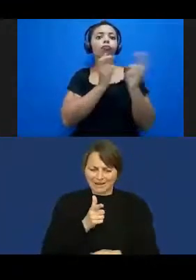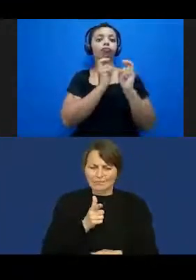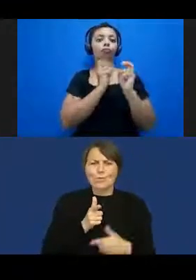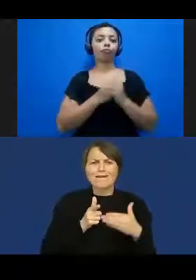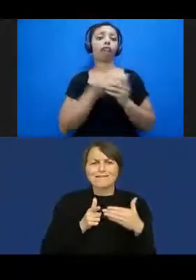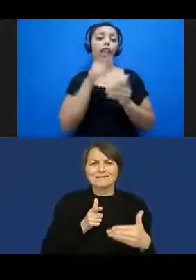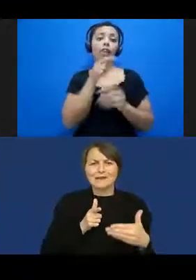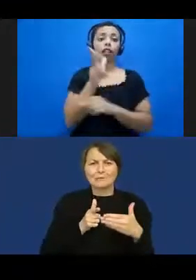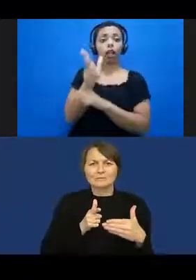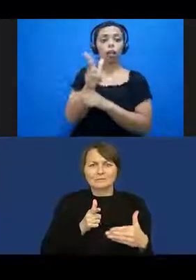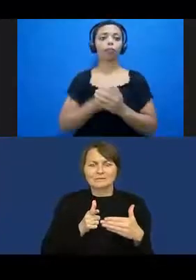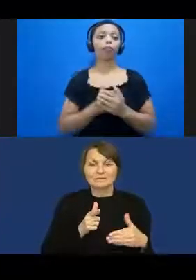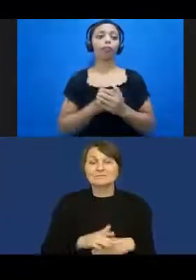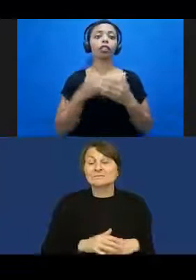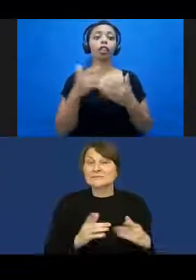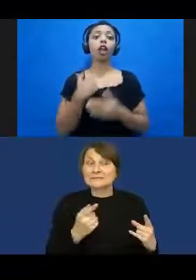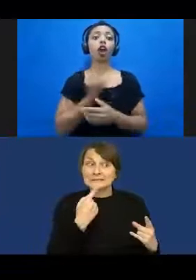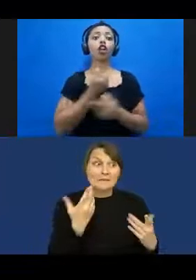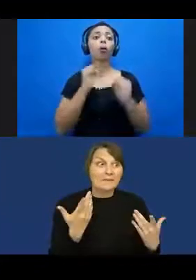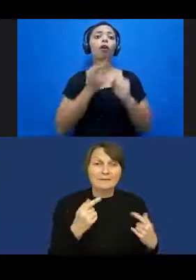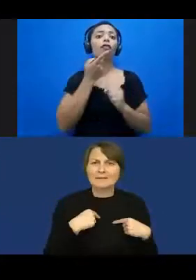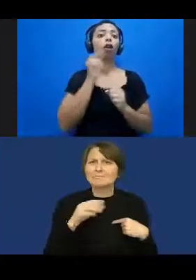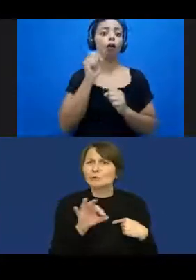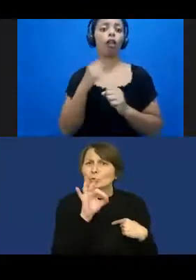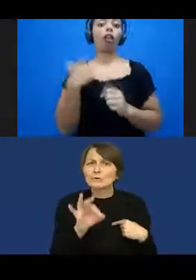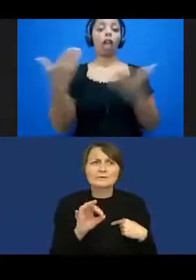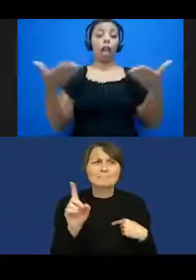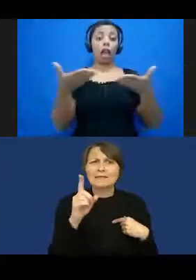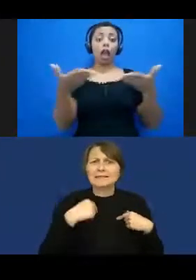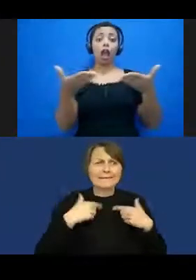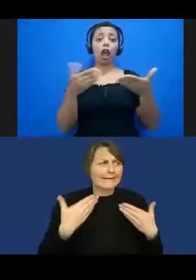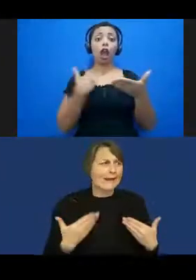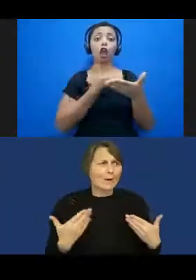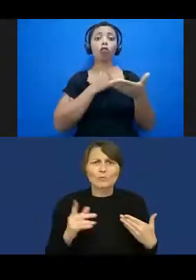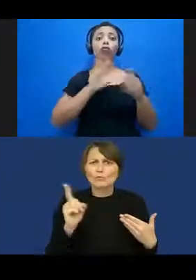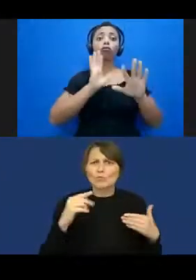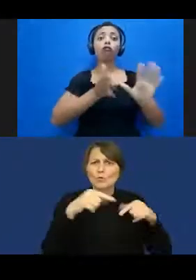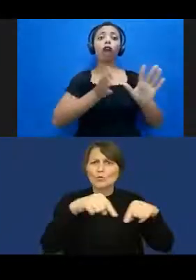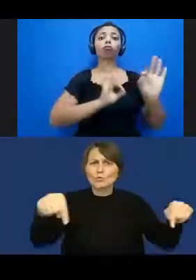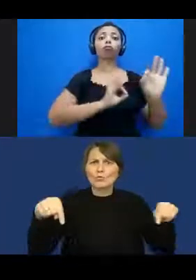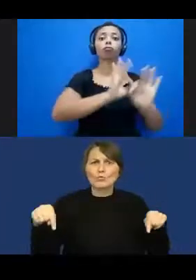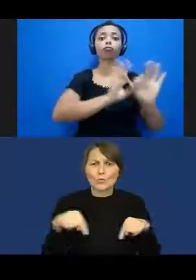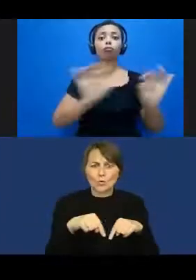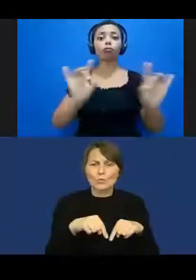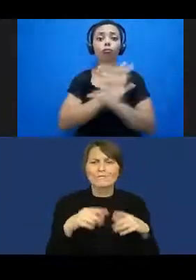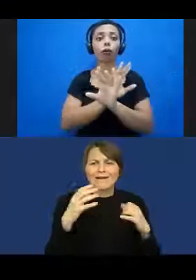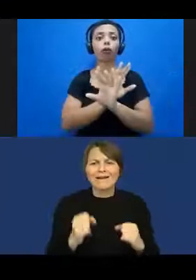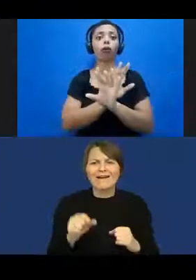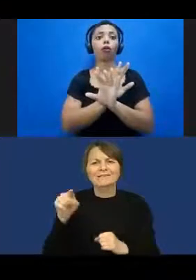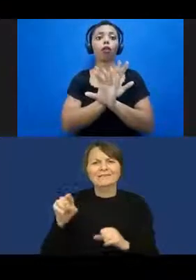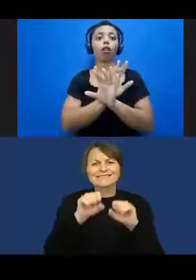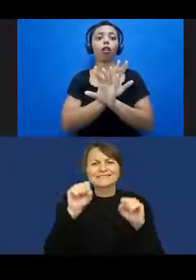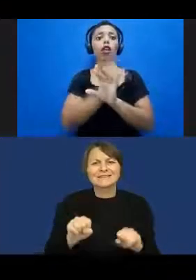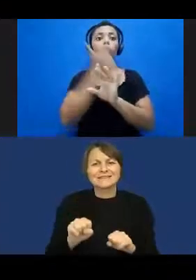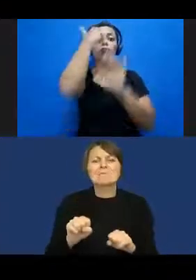Or you might say, where am I now? In which room am I currently located? And the system would use the scene recognition and then say,